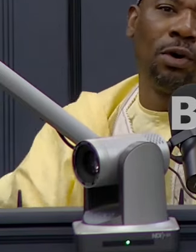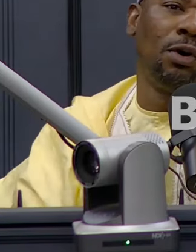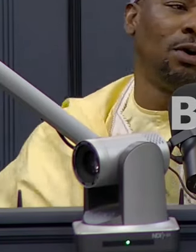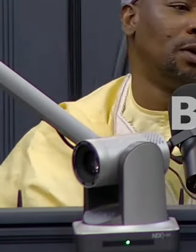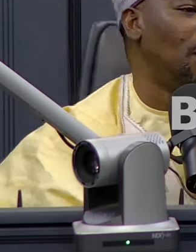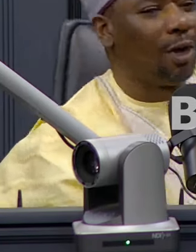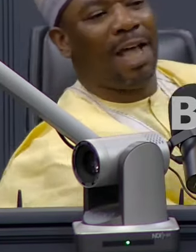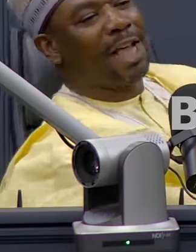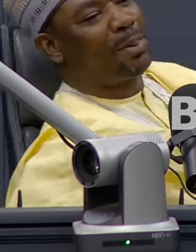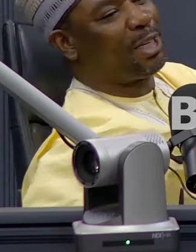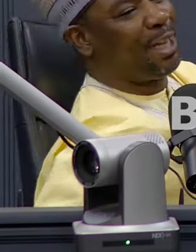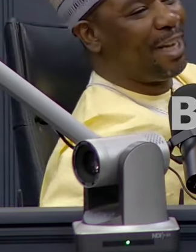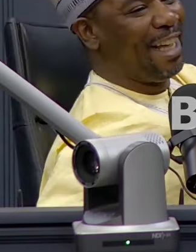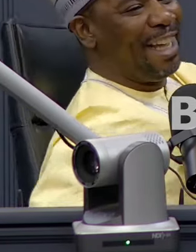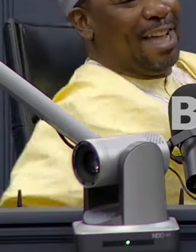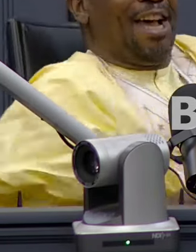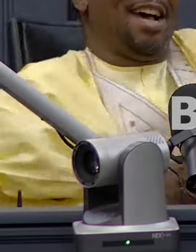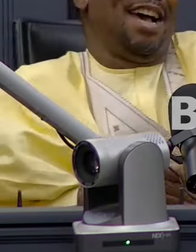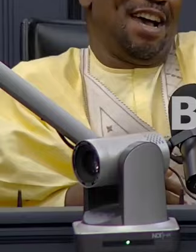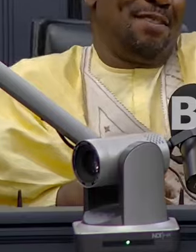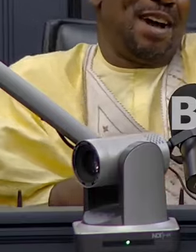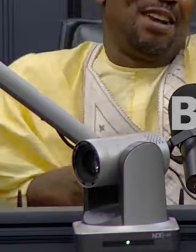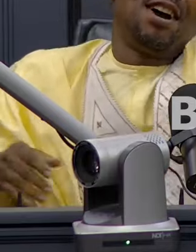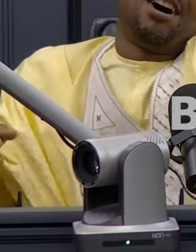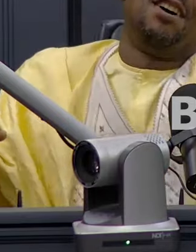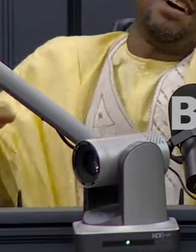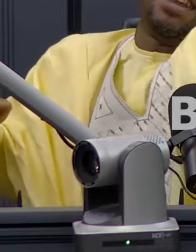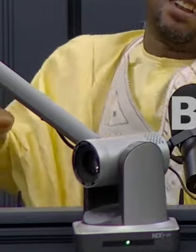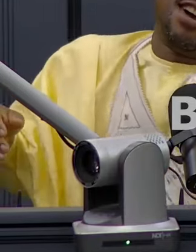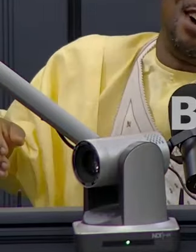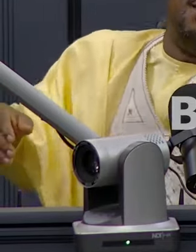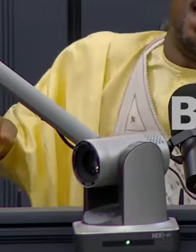Oh no, let's appreciate. My Audi,